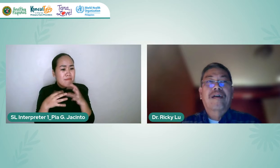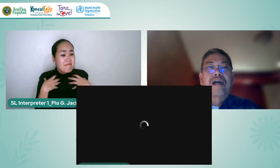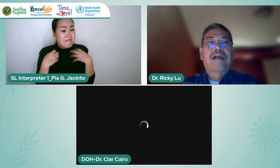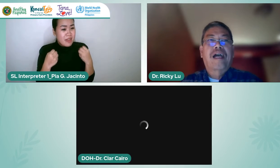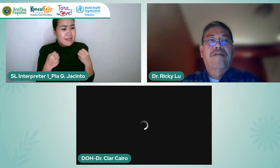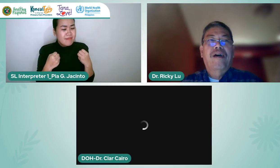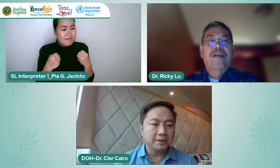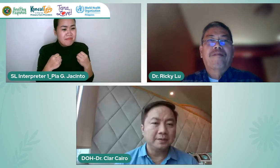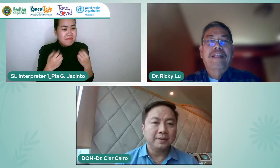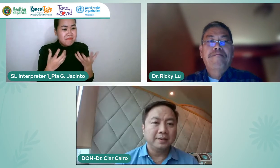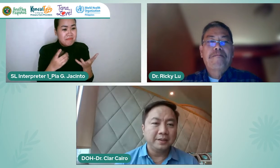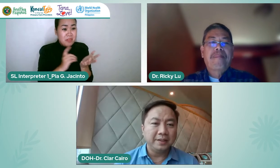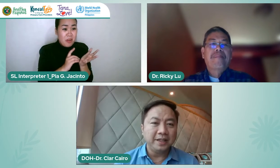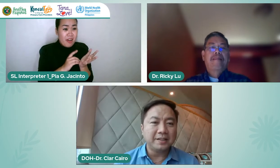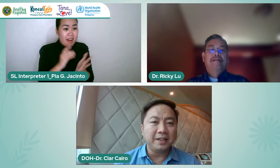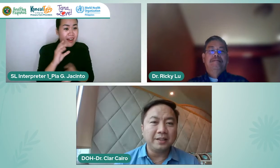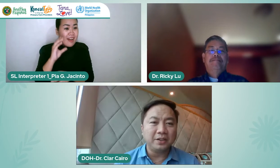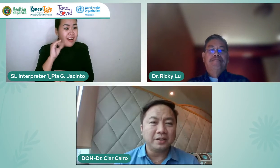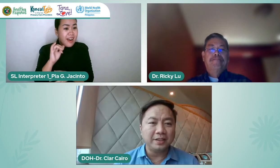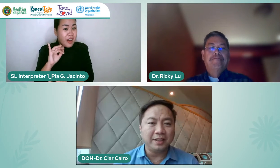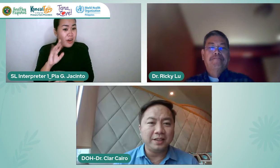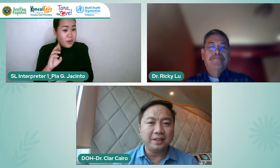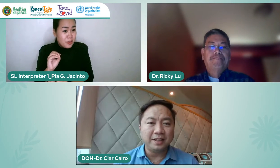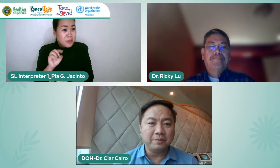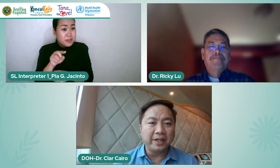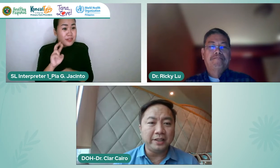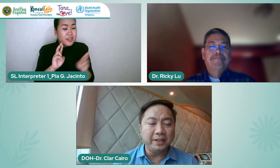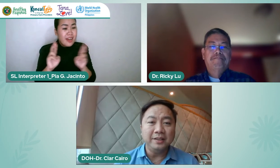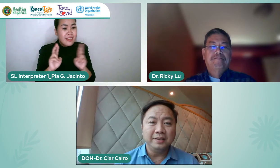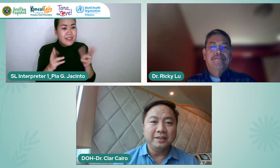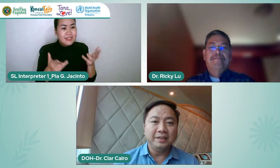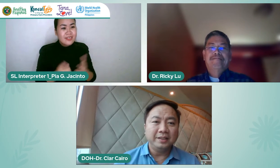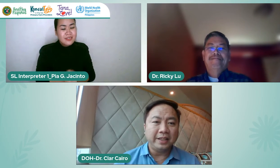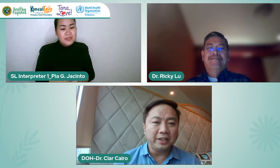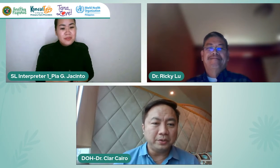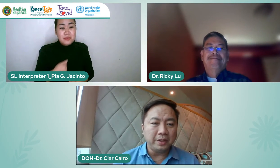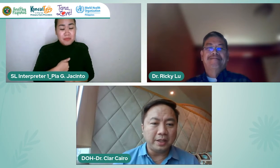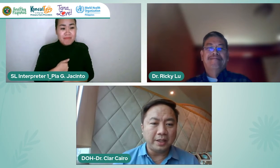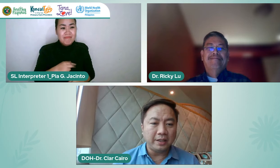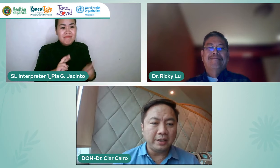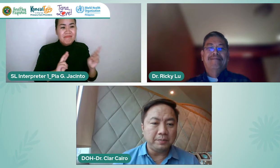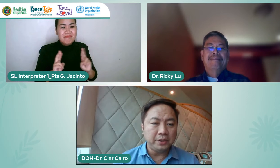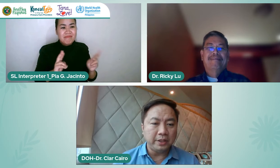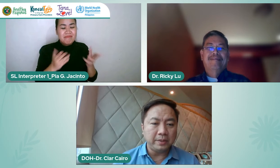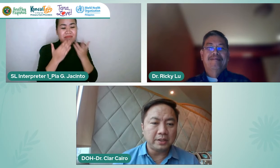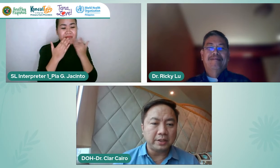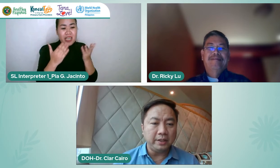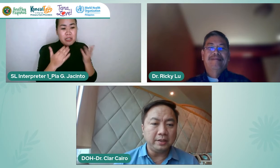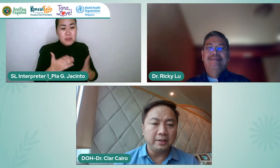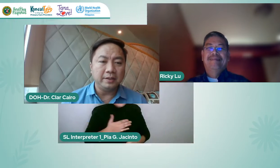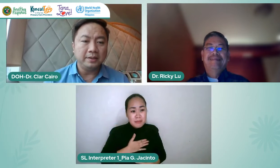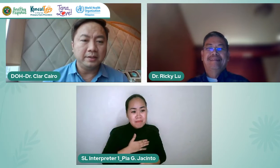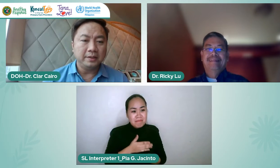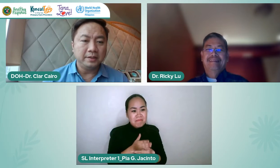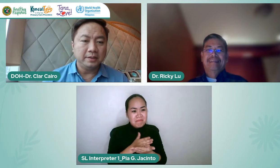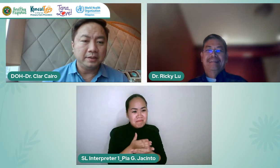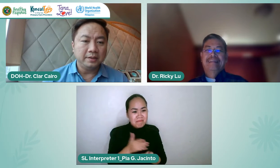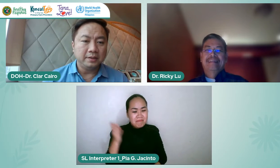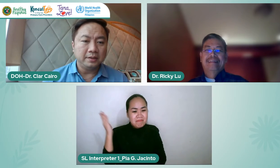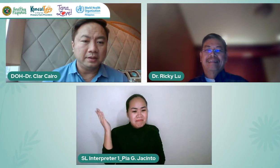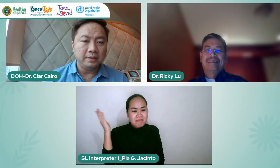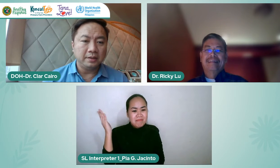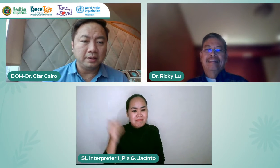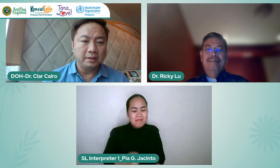Cairo, are you ready? Yes, Doc, I'm ready. Thank you. Let me share my screen.